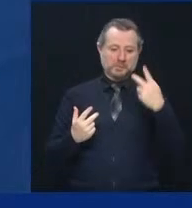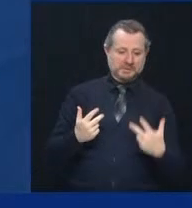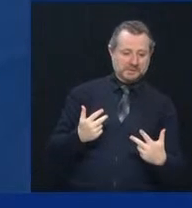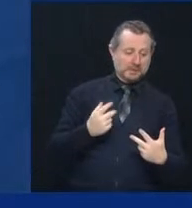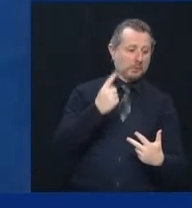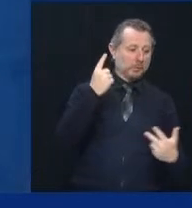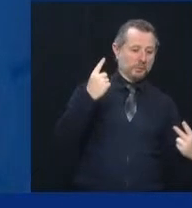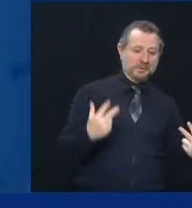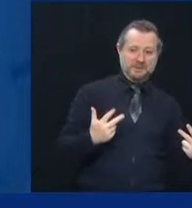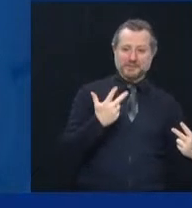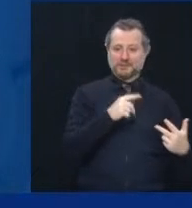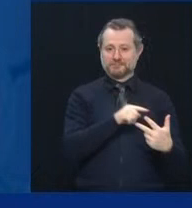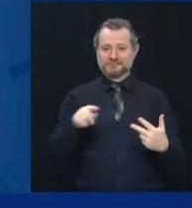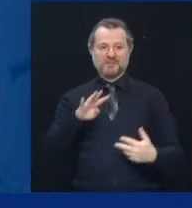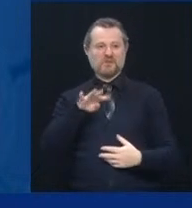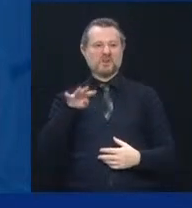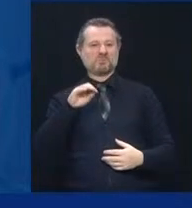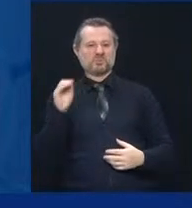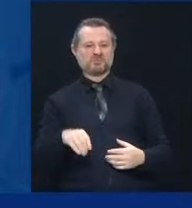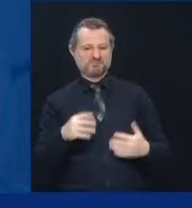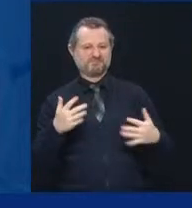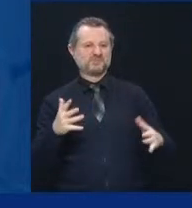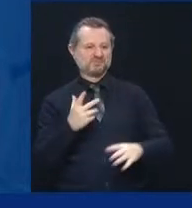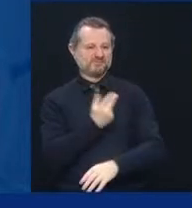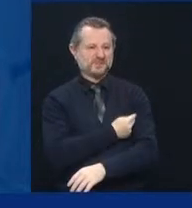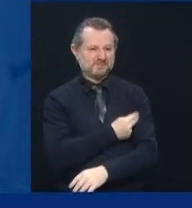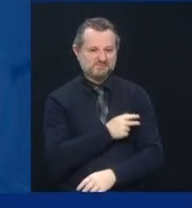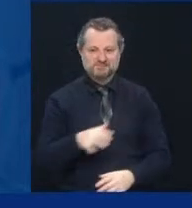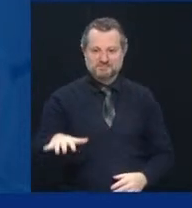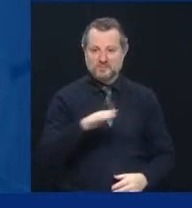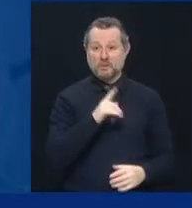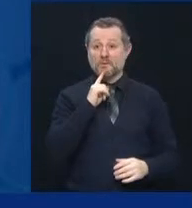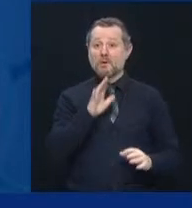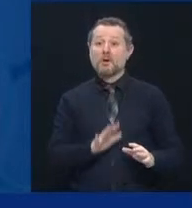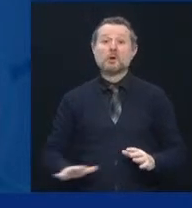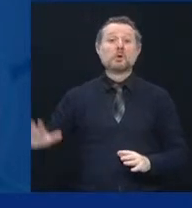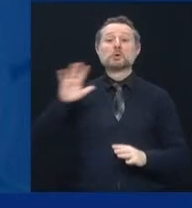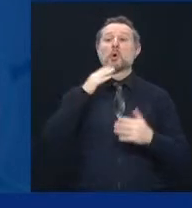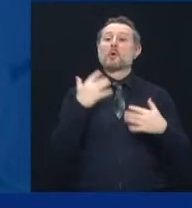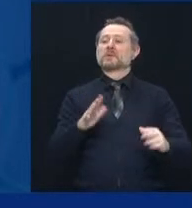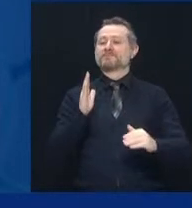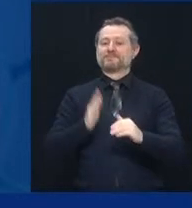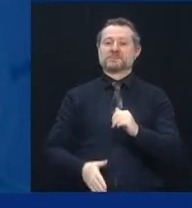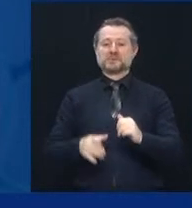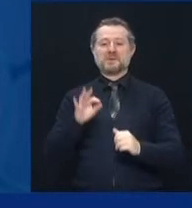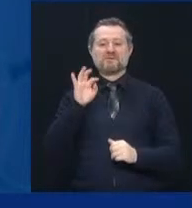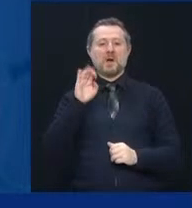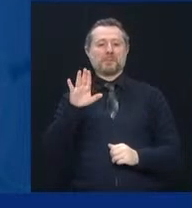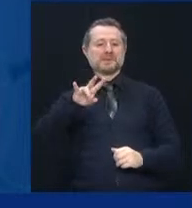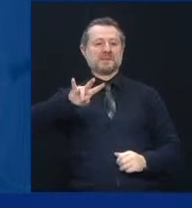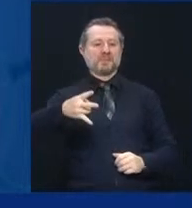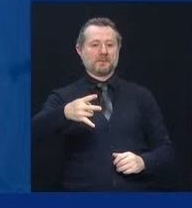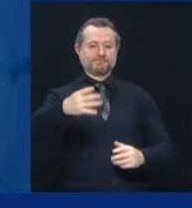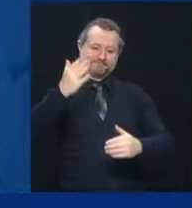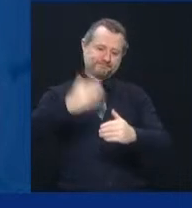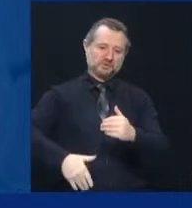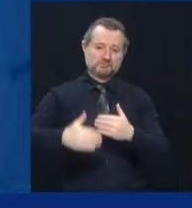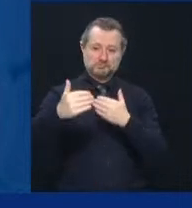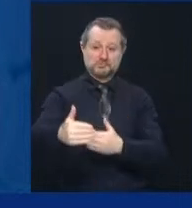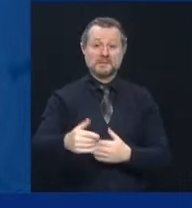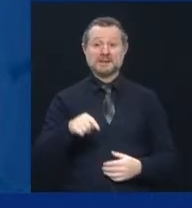be finished or offered by February 7th. This is the vaccinations to